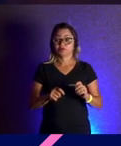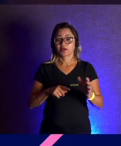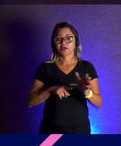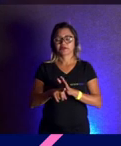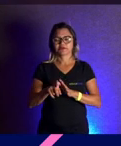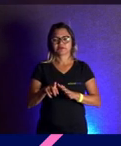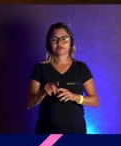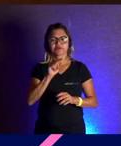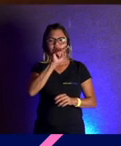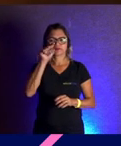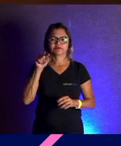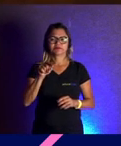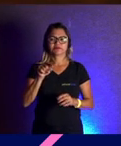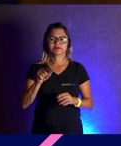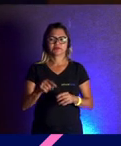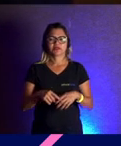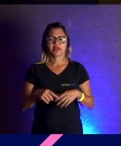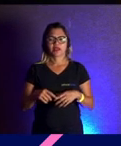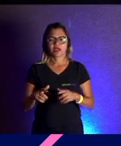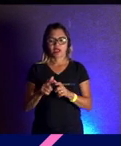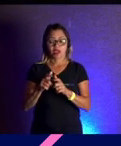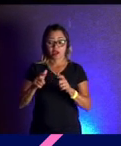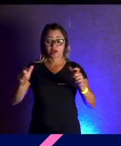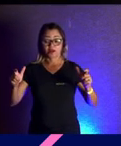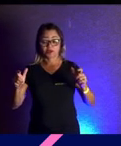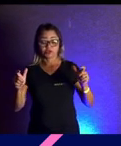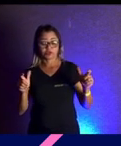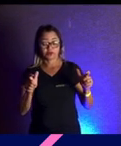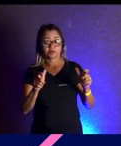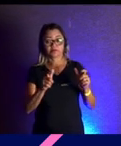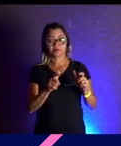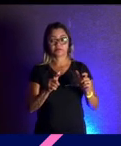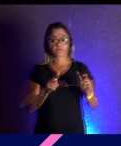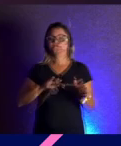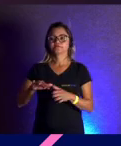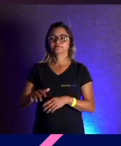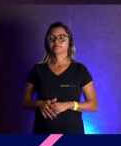large or too small, depends on your use of the data. So